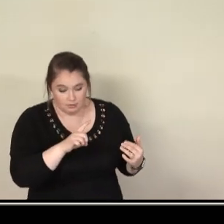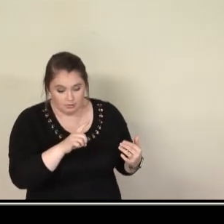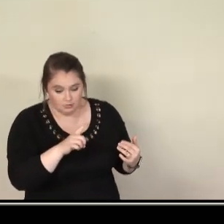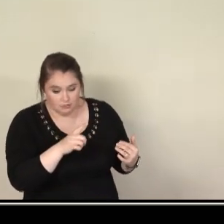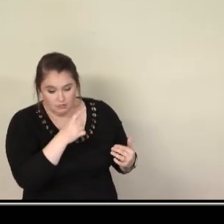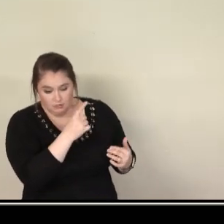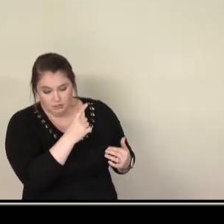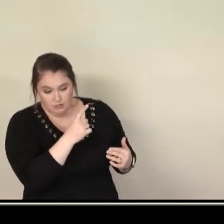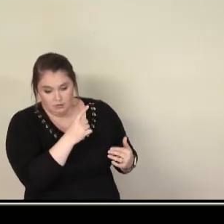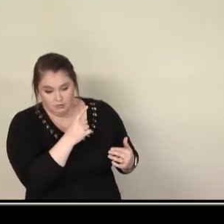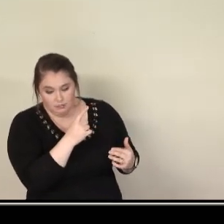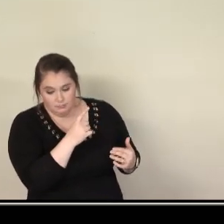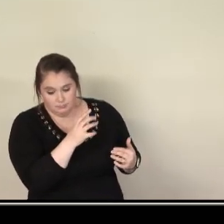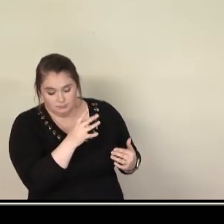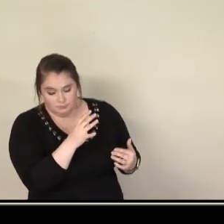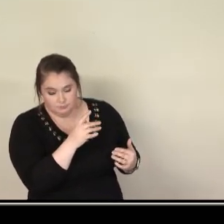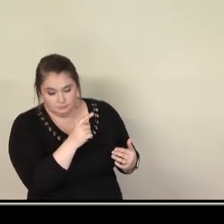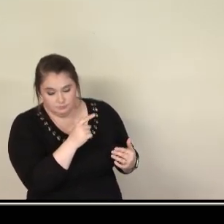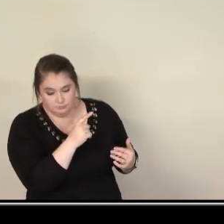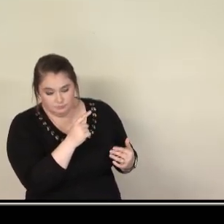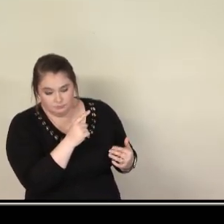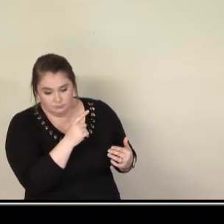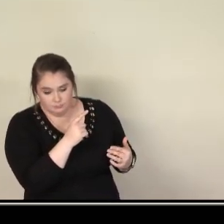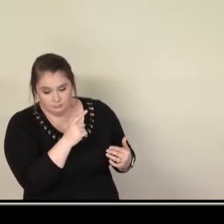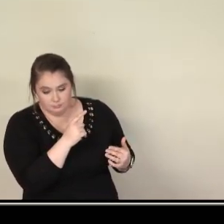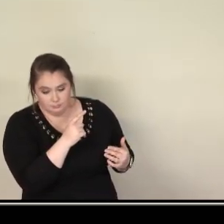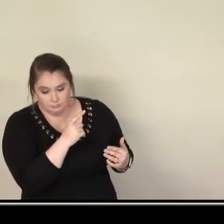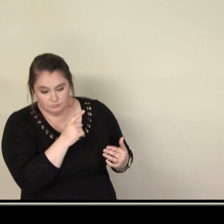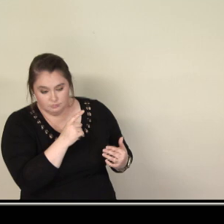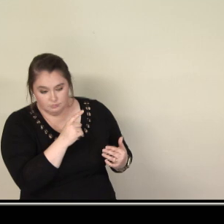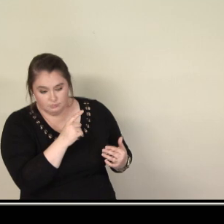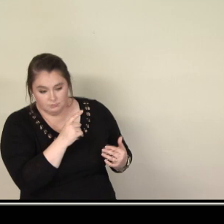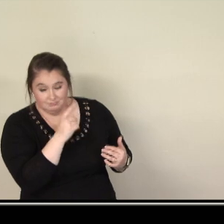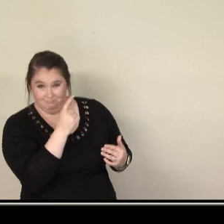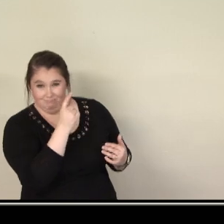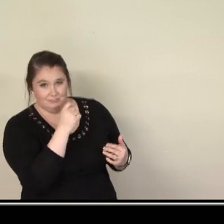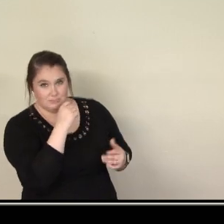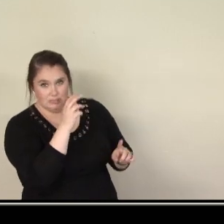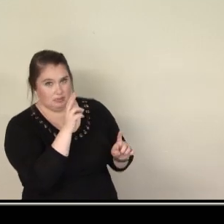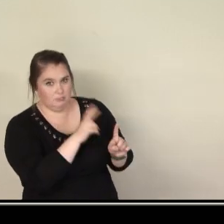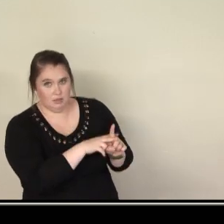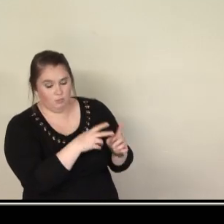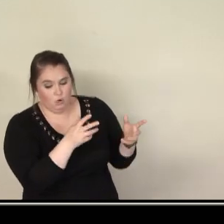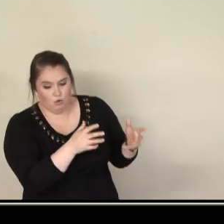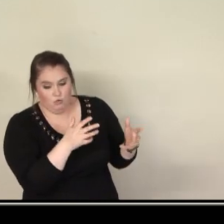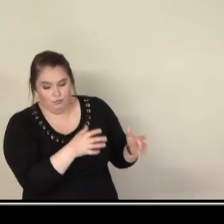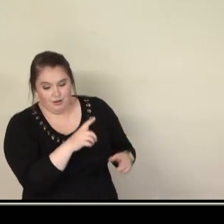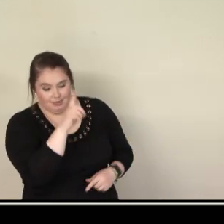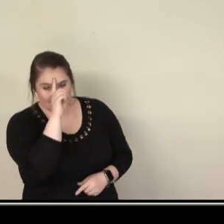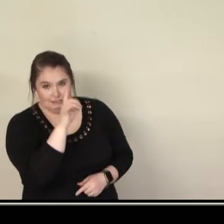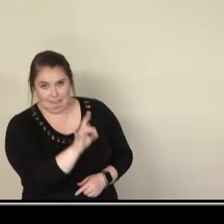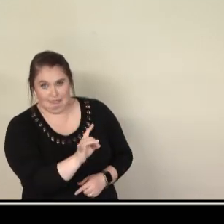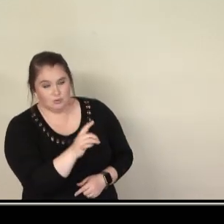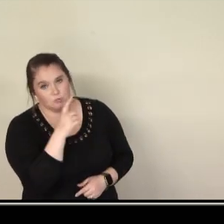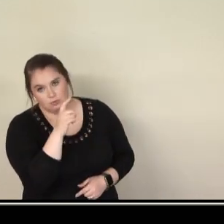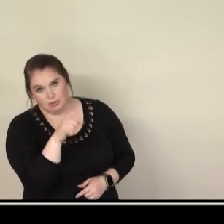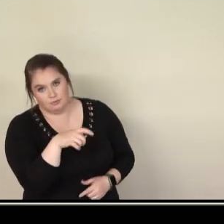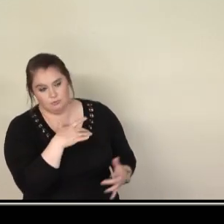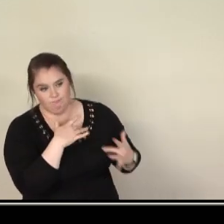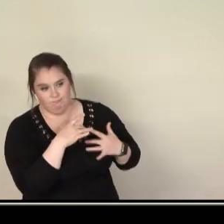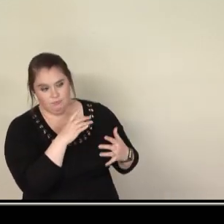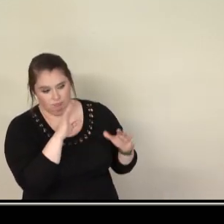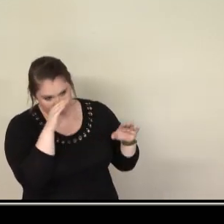tax ratification election. That doesn't apply to us because we're already at 8 cents. And so we don't have to worry about that at this